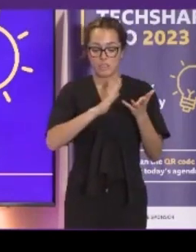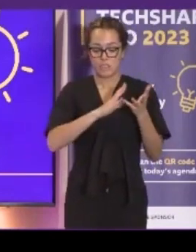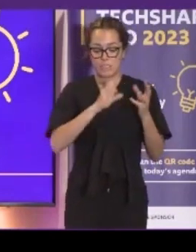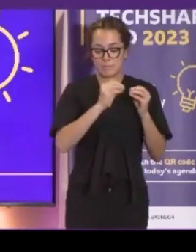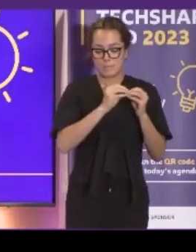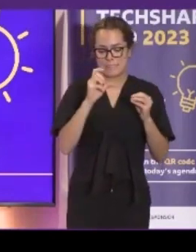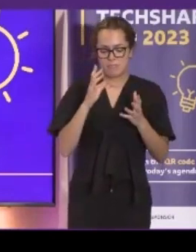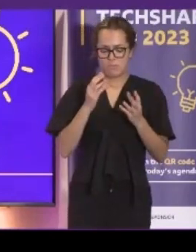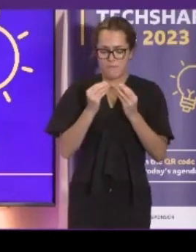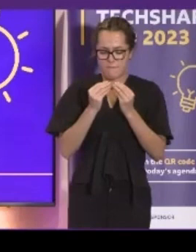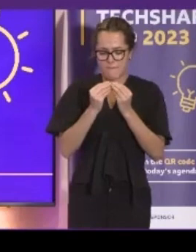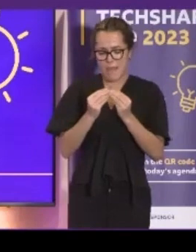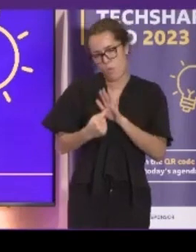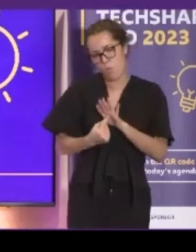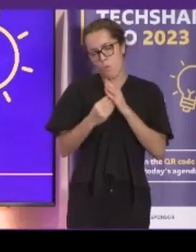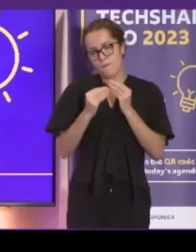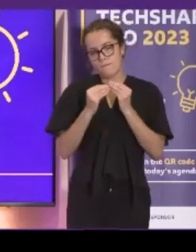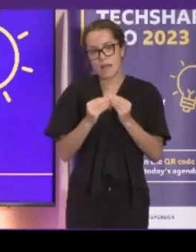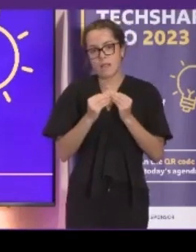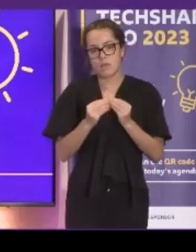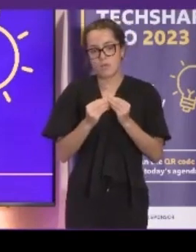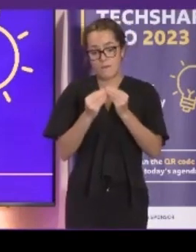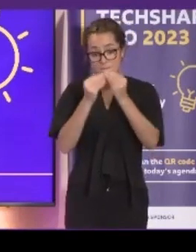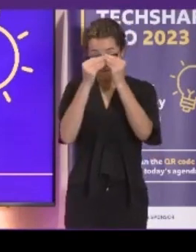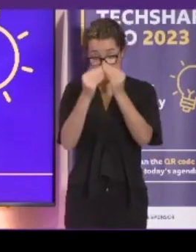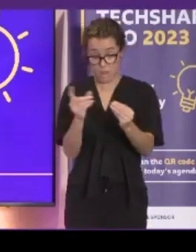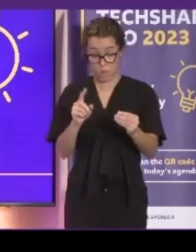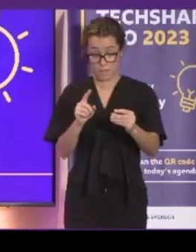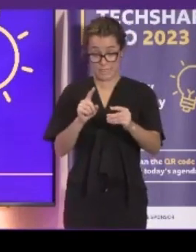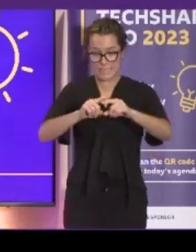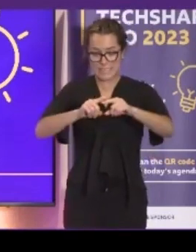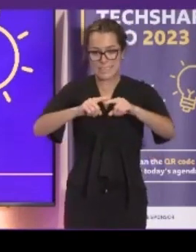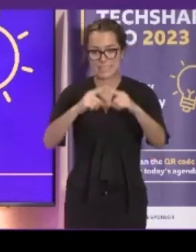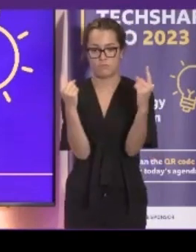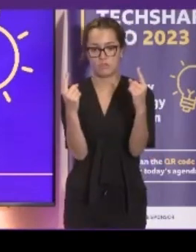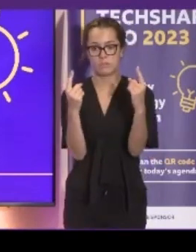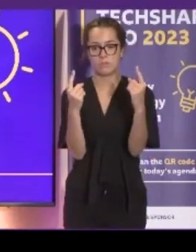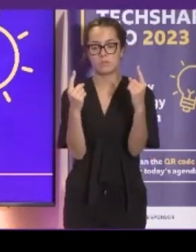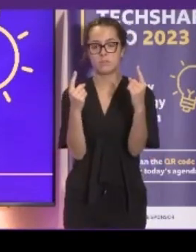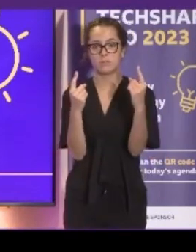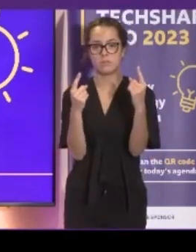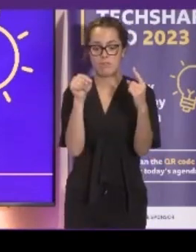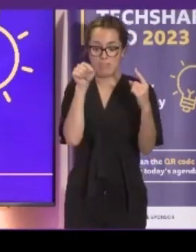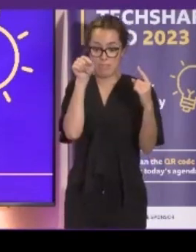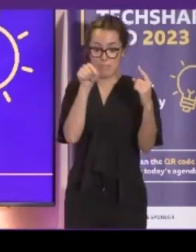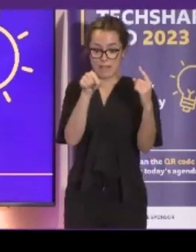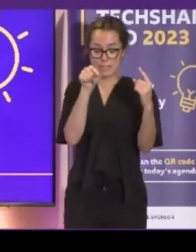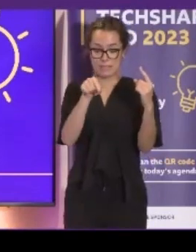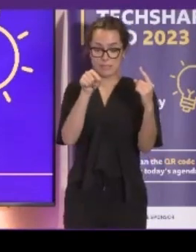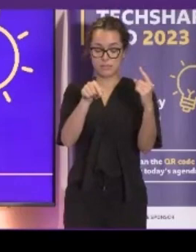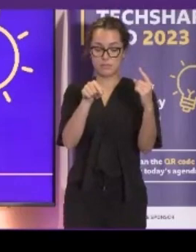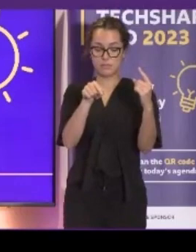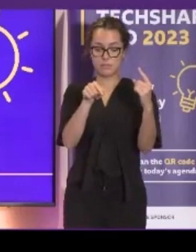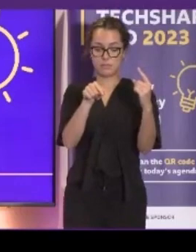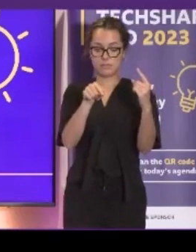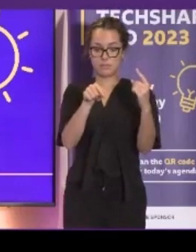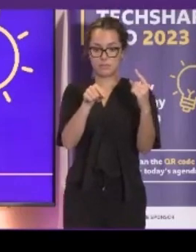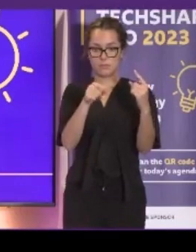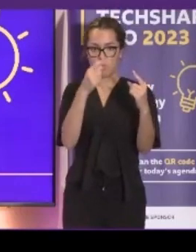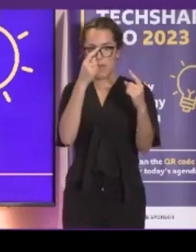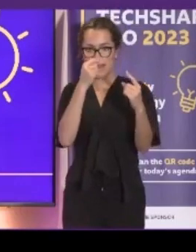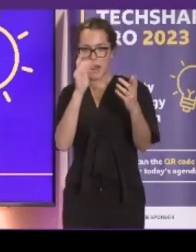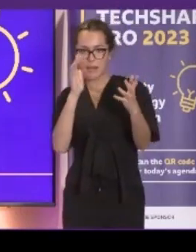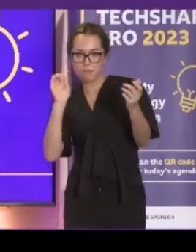core values is that we value difference. We believe that this is a way for us to not just drive